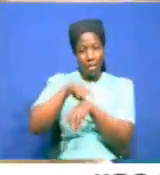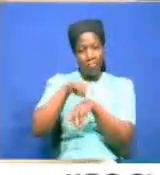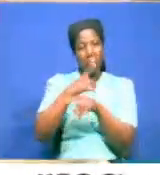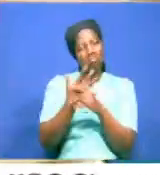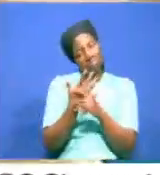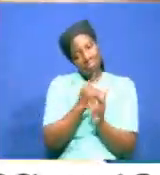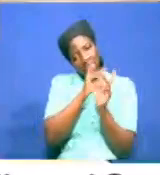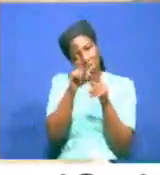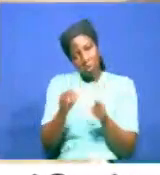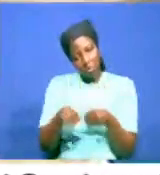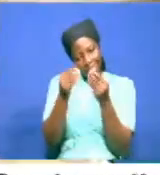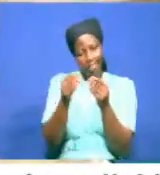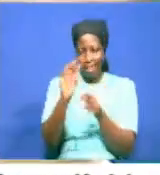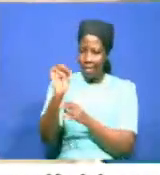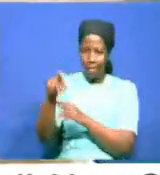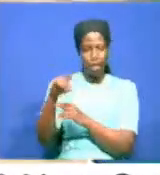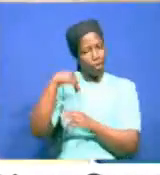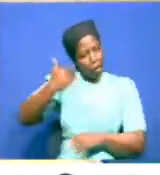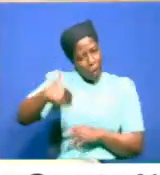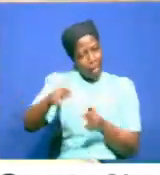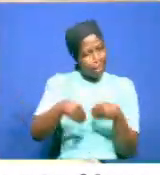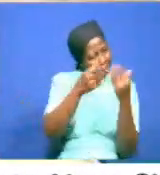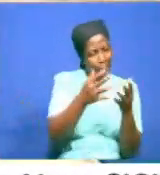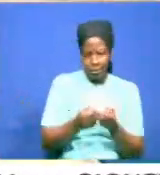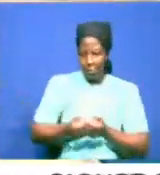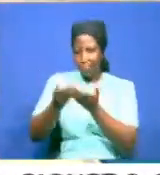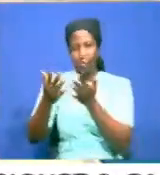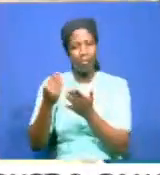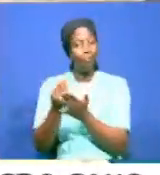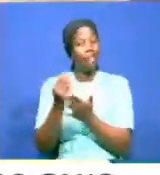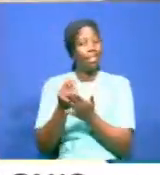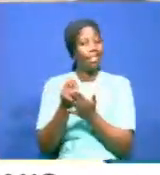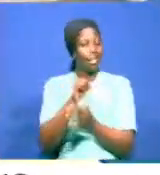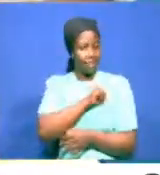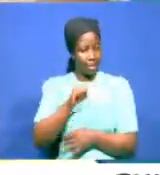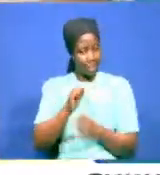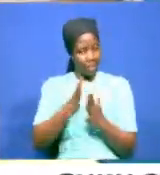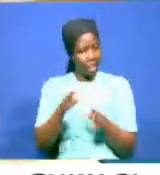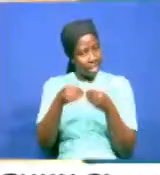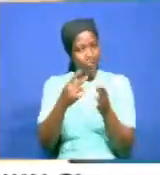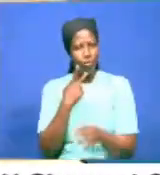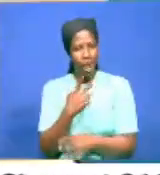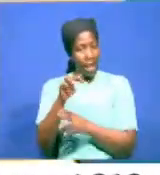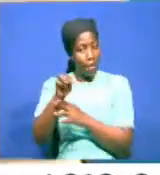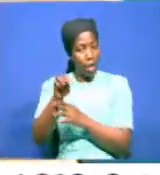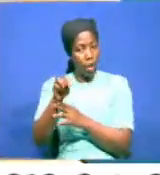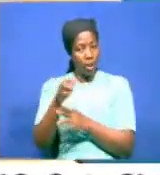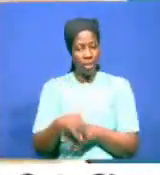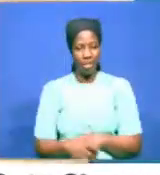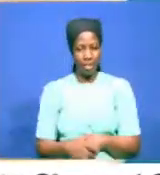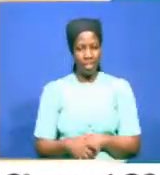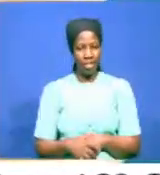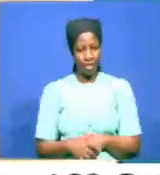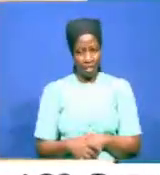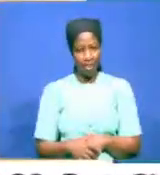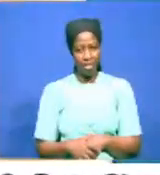giving, mm-hmm. MPs gave. Like their money that the Senate gave, 200 million. There is no donation that